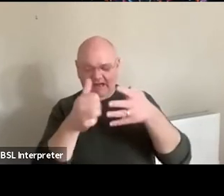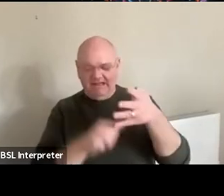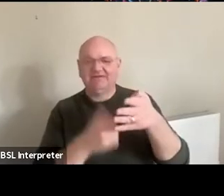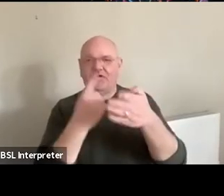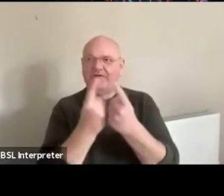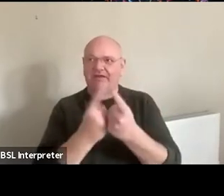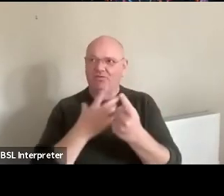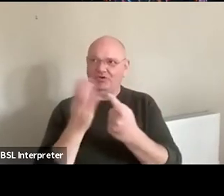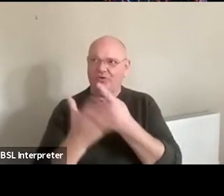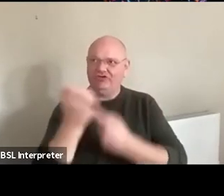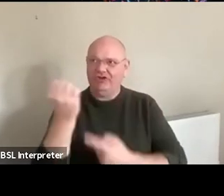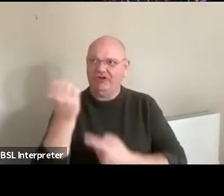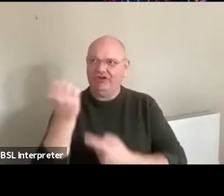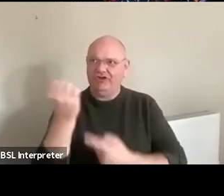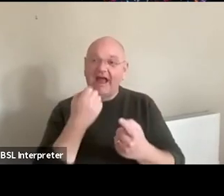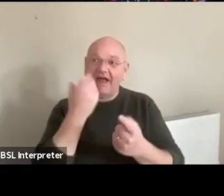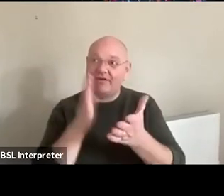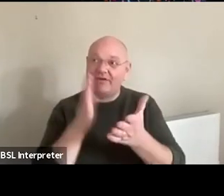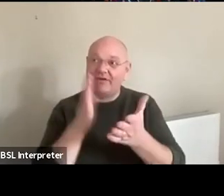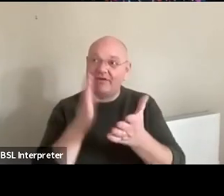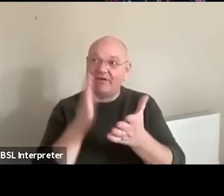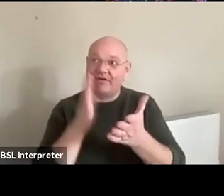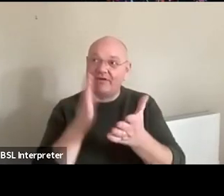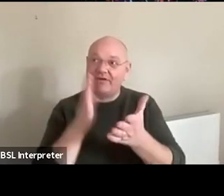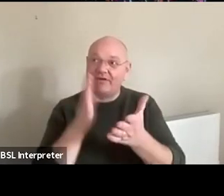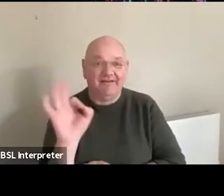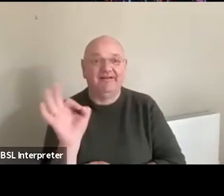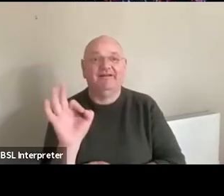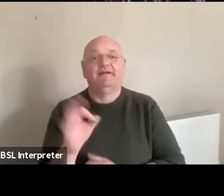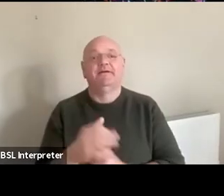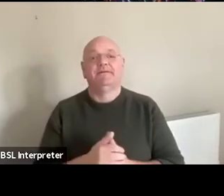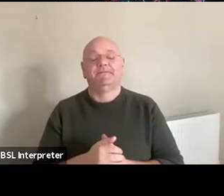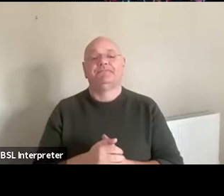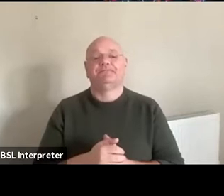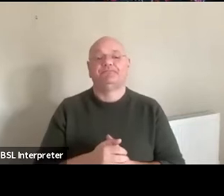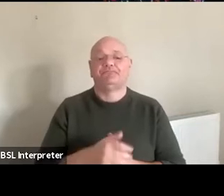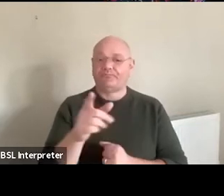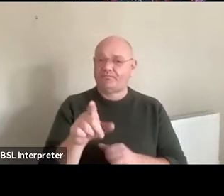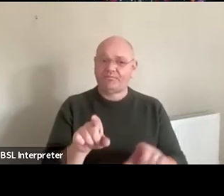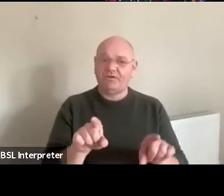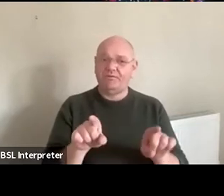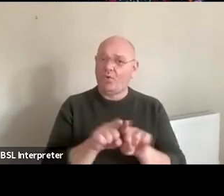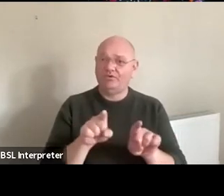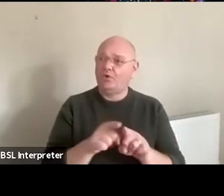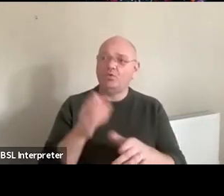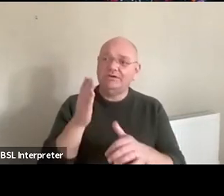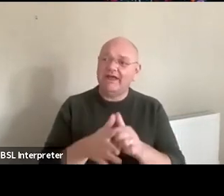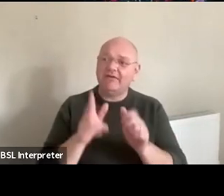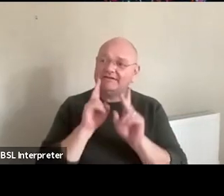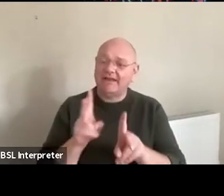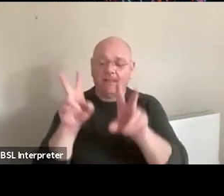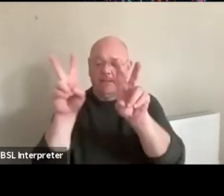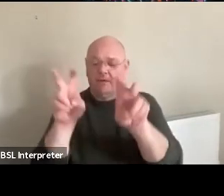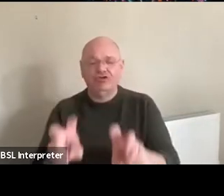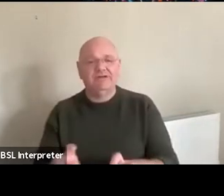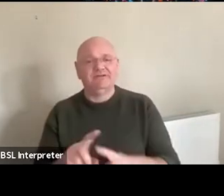met. But also, I was not in charge of any of the budgets or of any of the, none of the ramifications of it were gonna come back